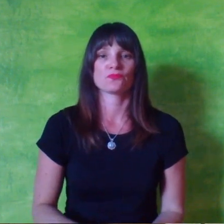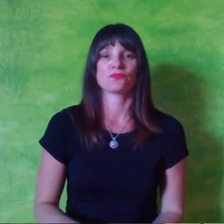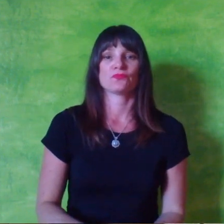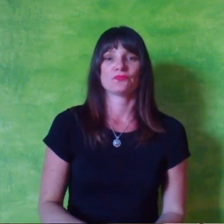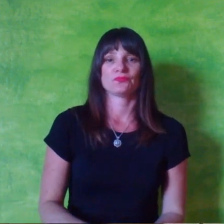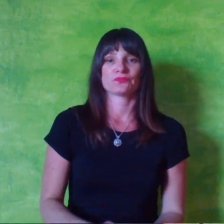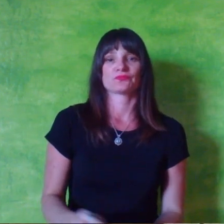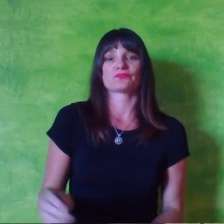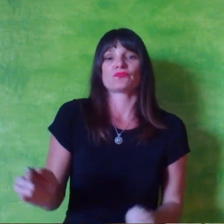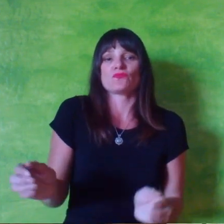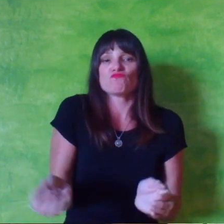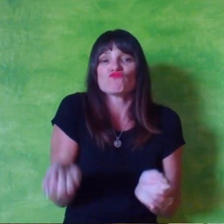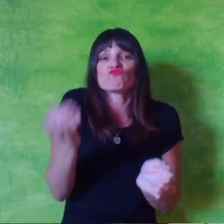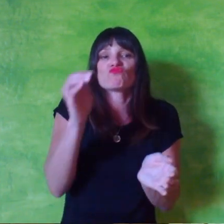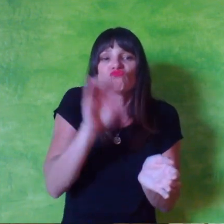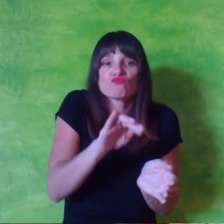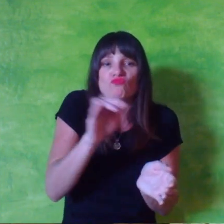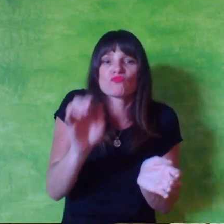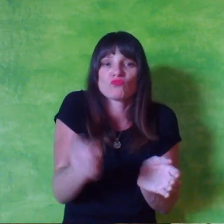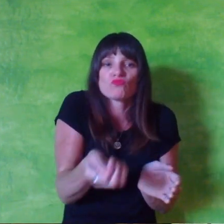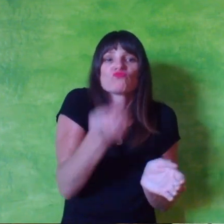scoop it, and get more out of it.